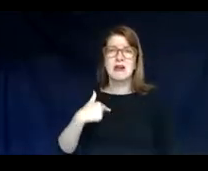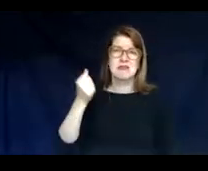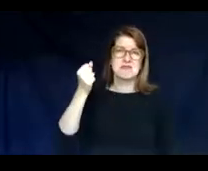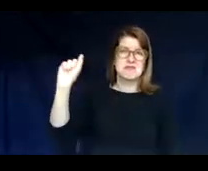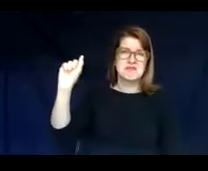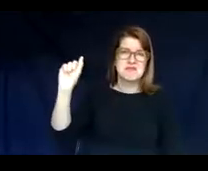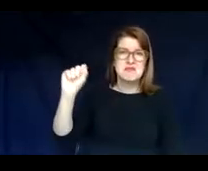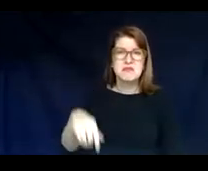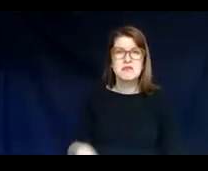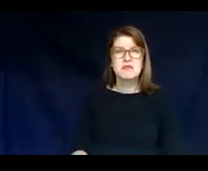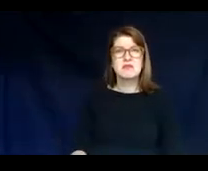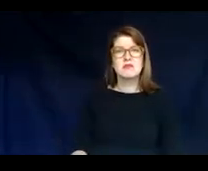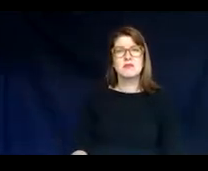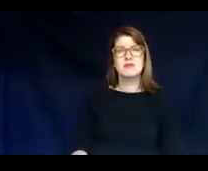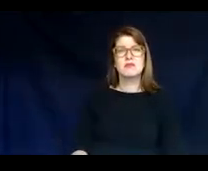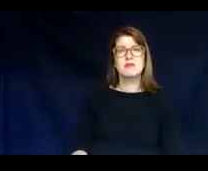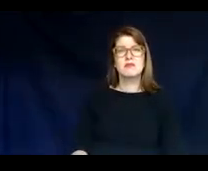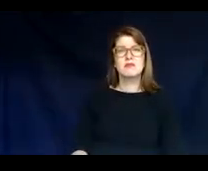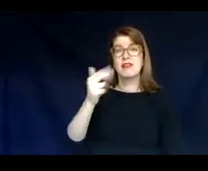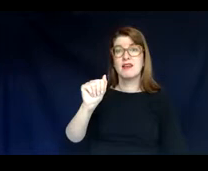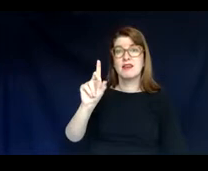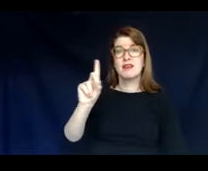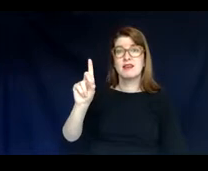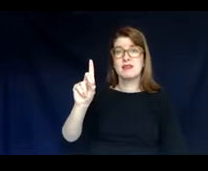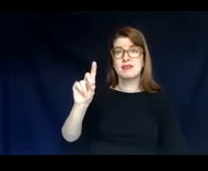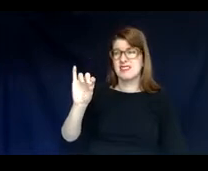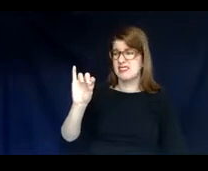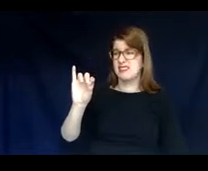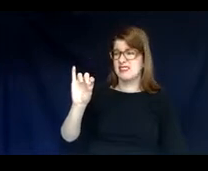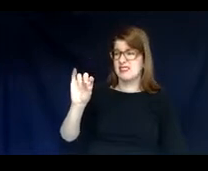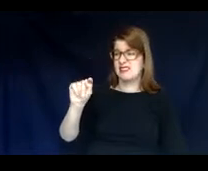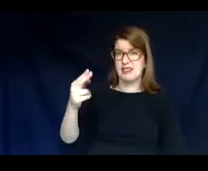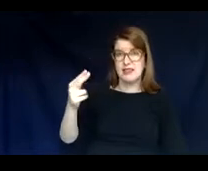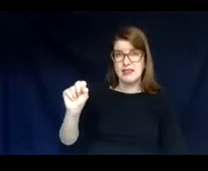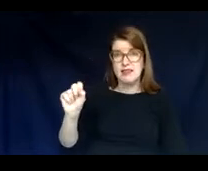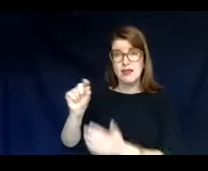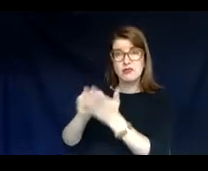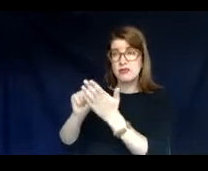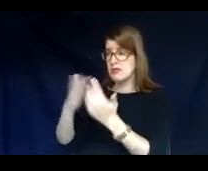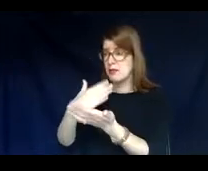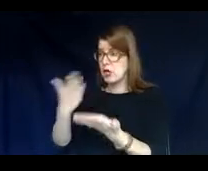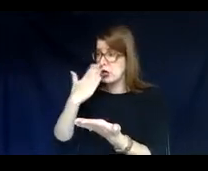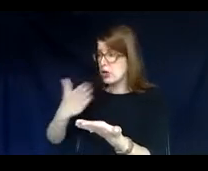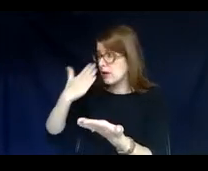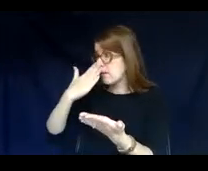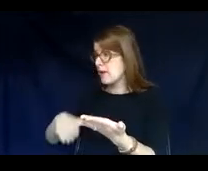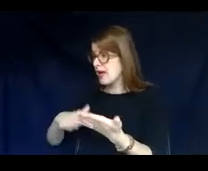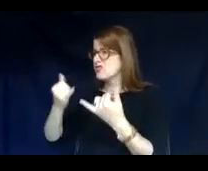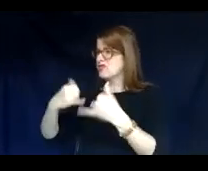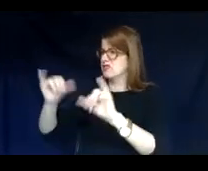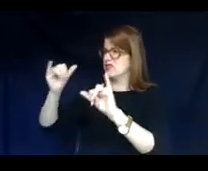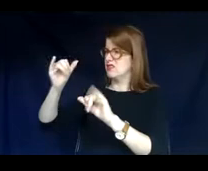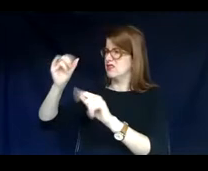In the Hadith, it was written that no matter how good or bad you do, you're still at the whim of Allah whether you make it to heaven or not.